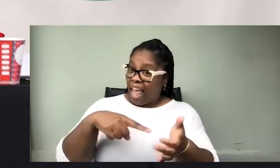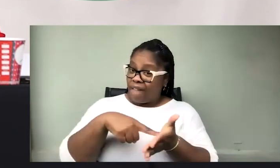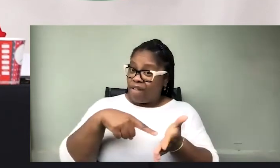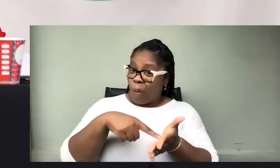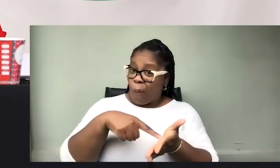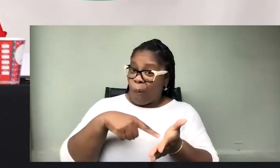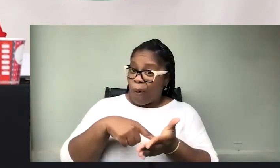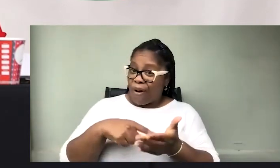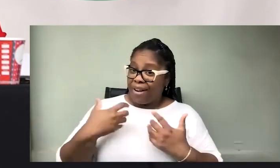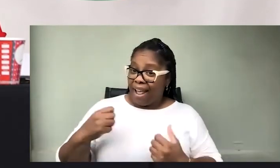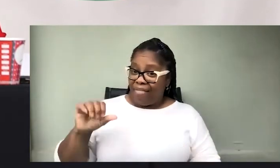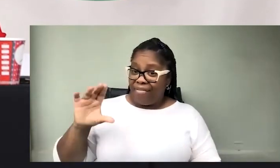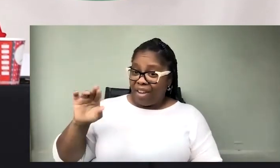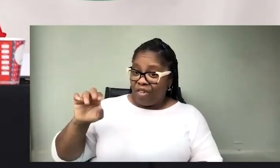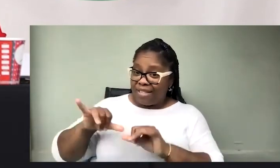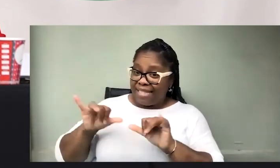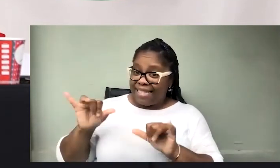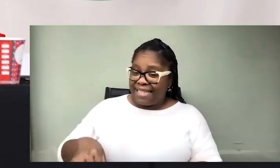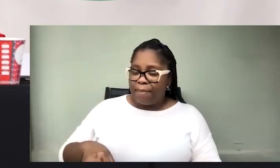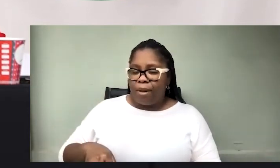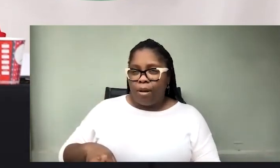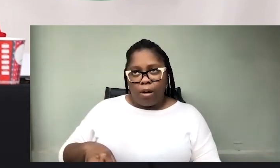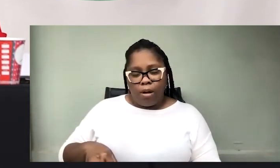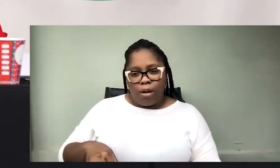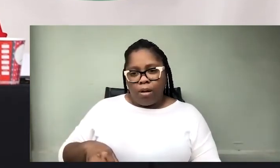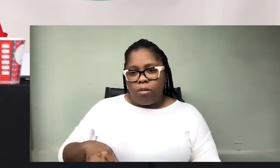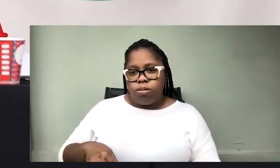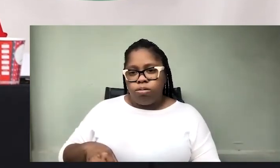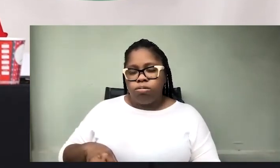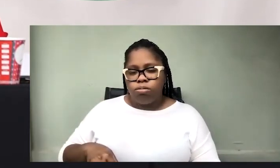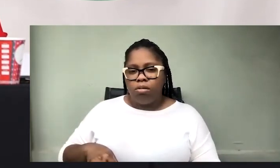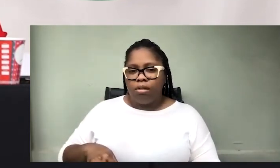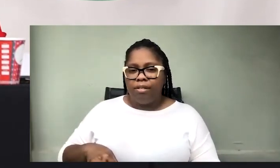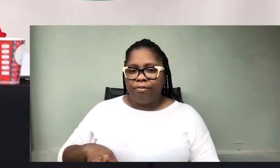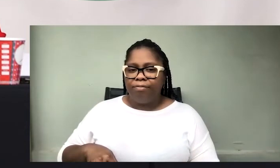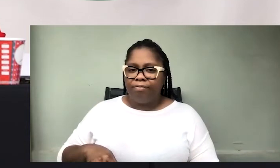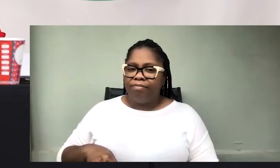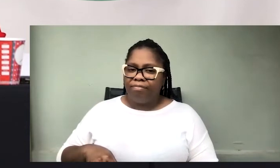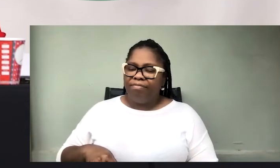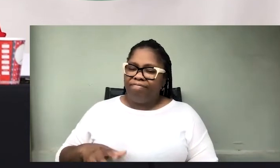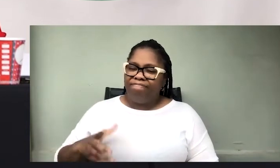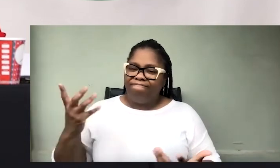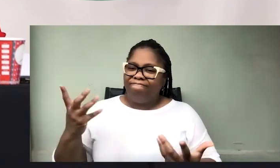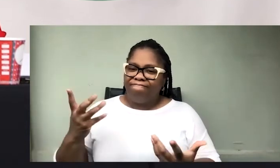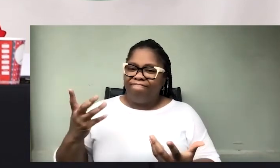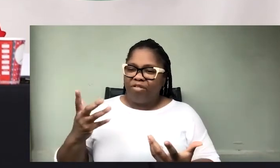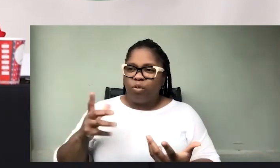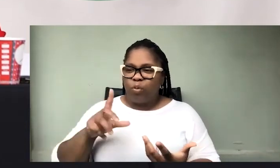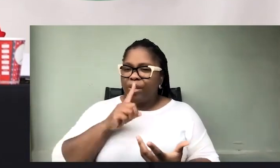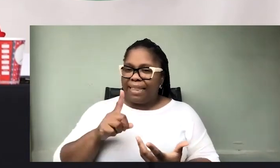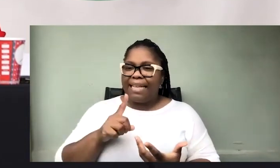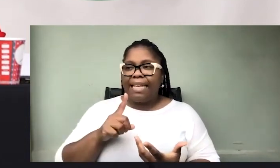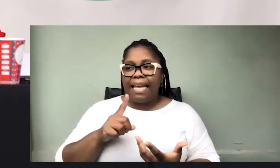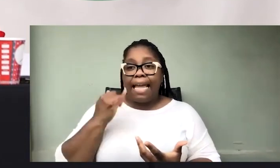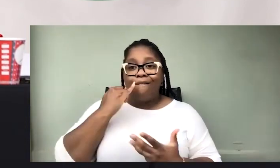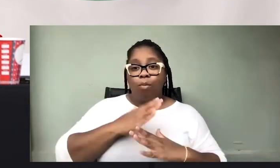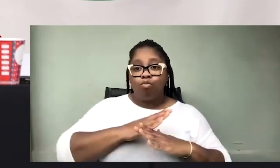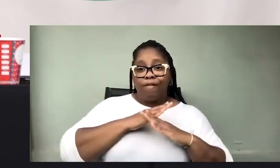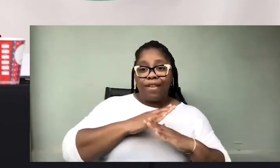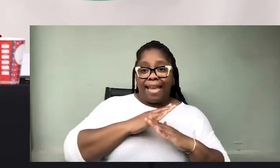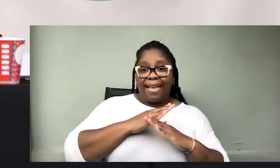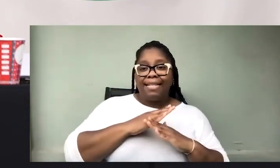healthcare system, we know that it's much less impact on our dollars when we do